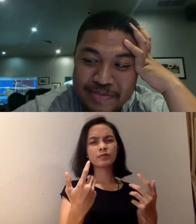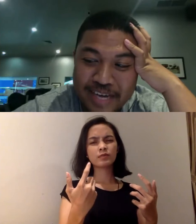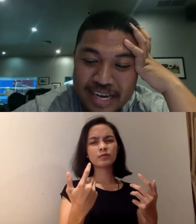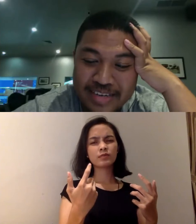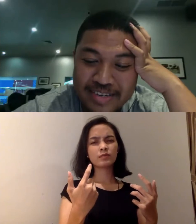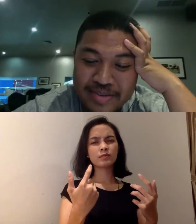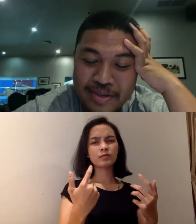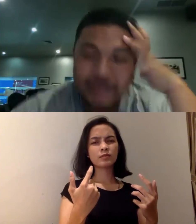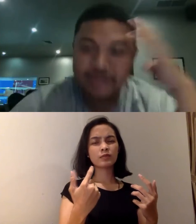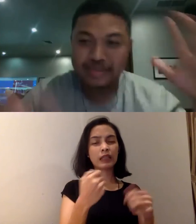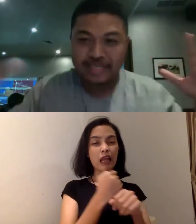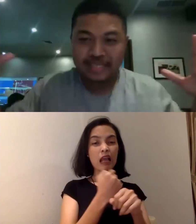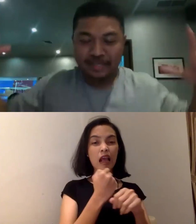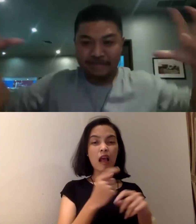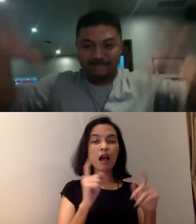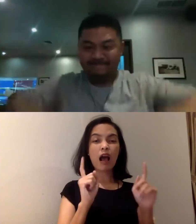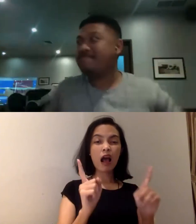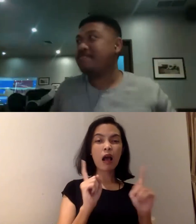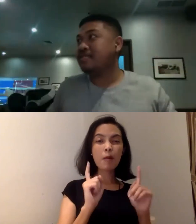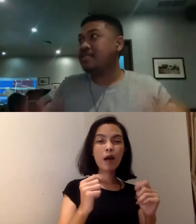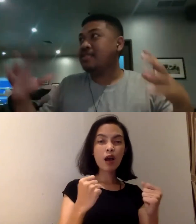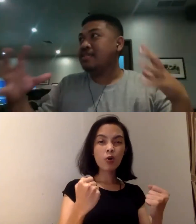because of that, this